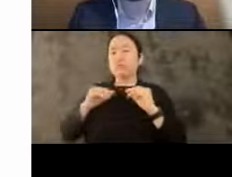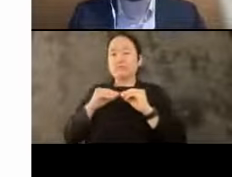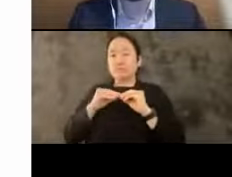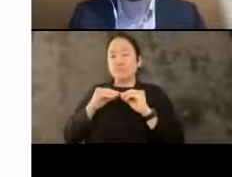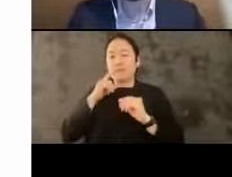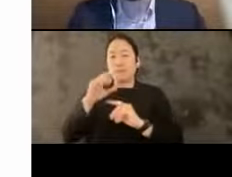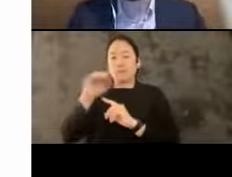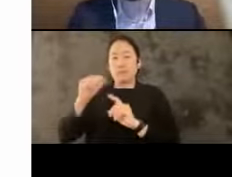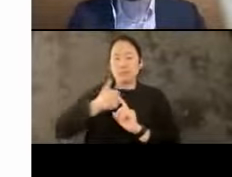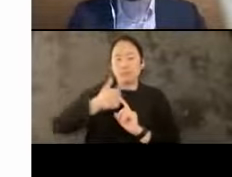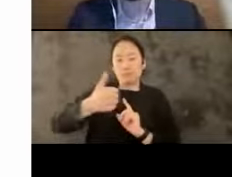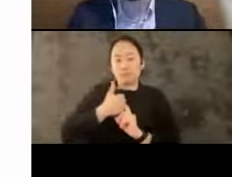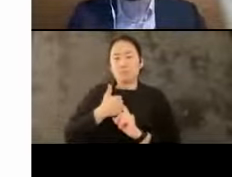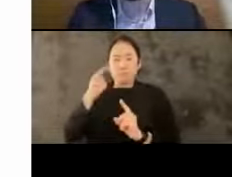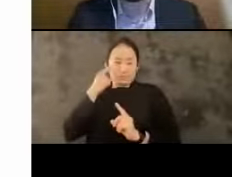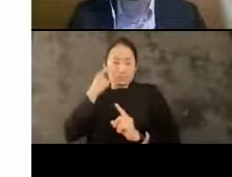bill.